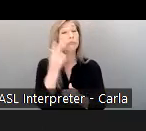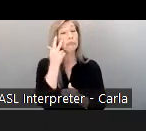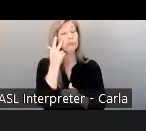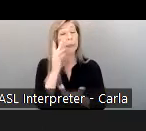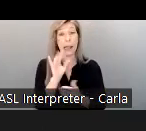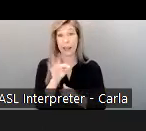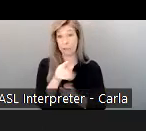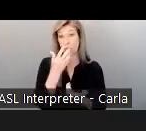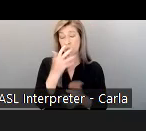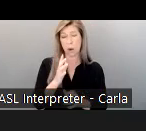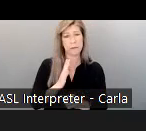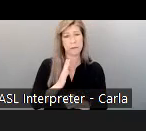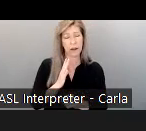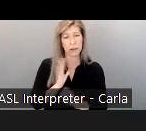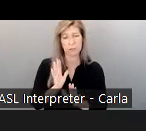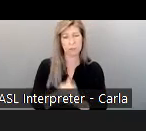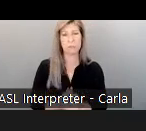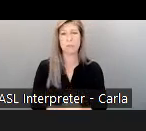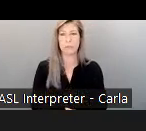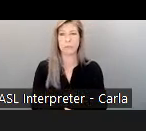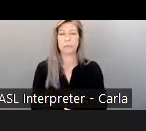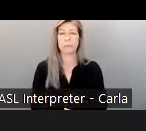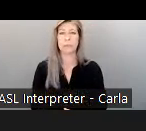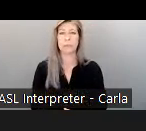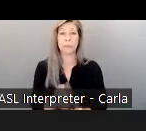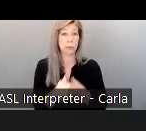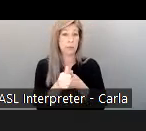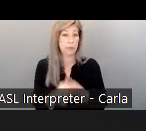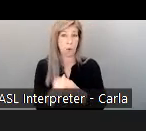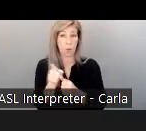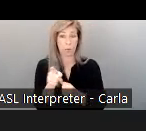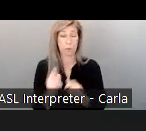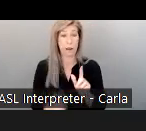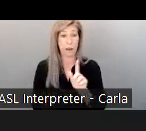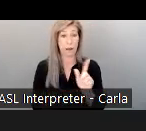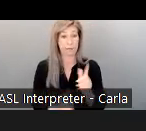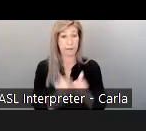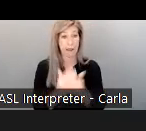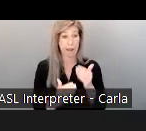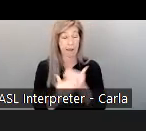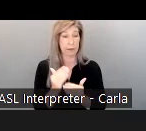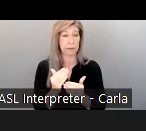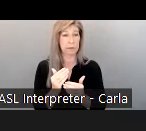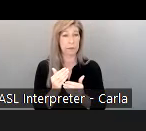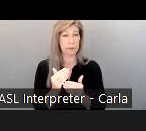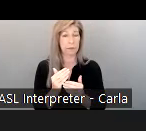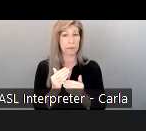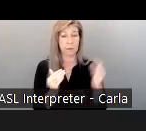do. So your left hand is going to go behind your head.